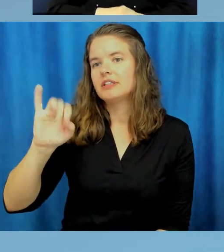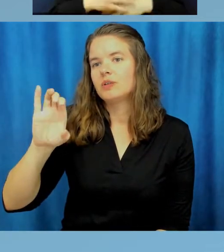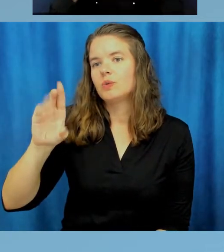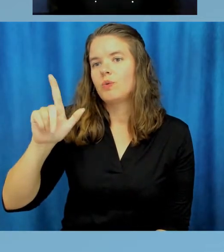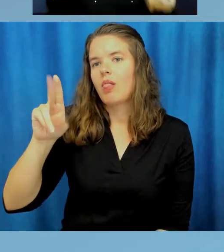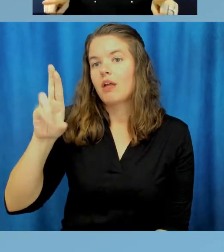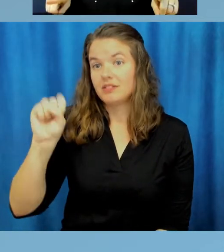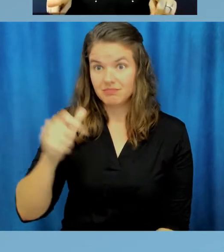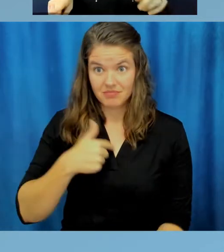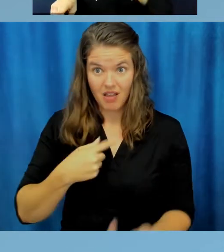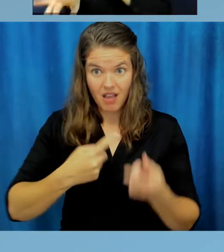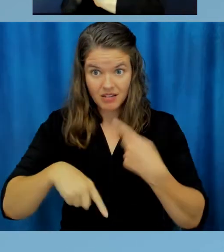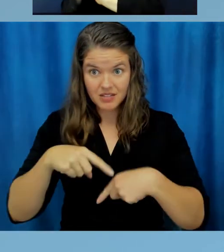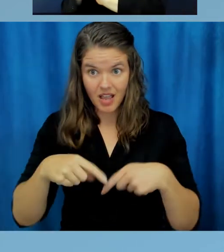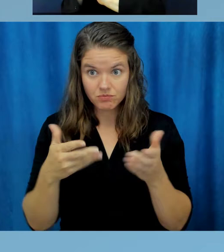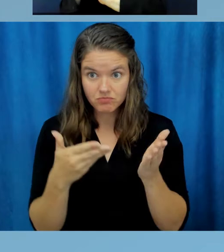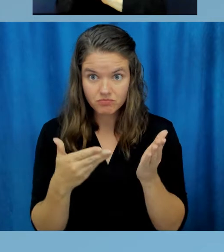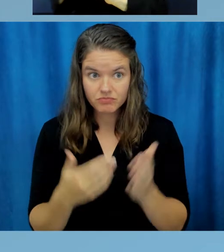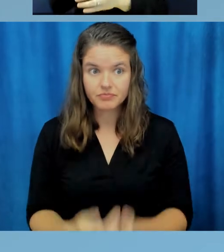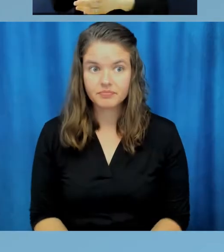like,